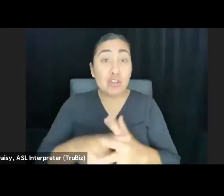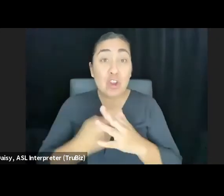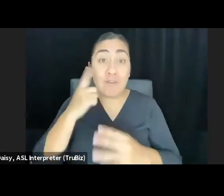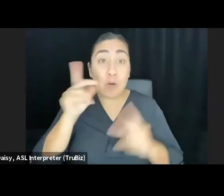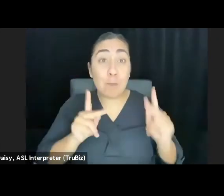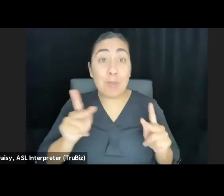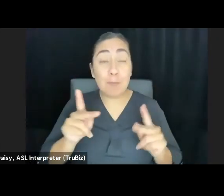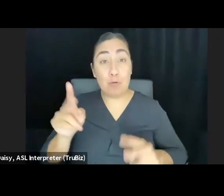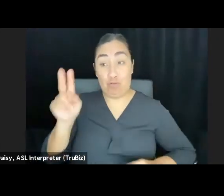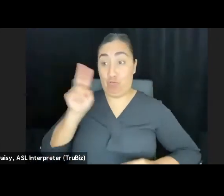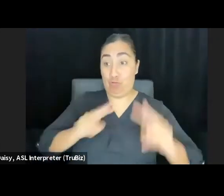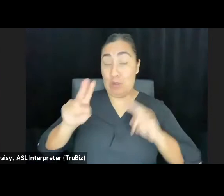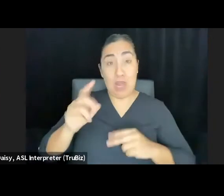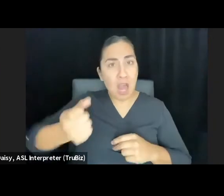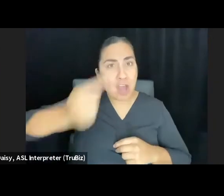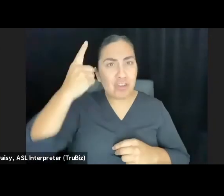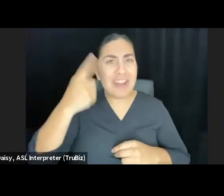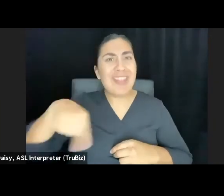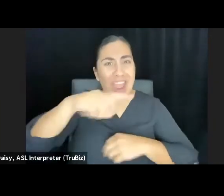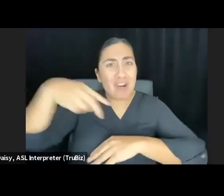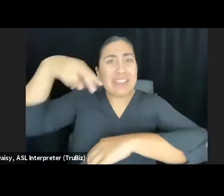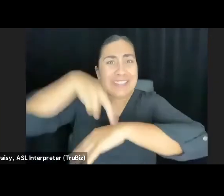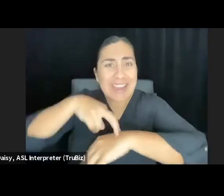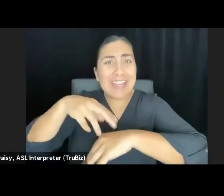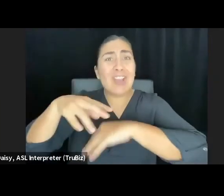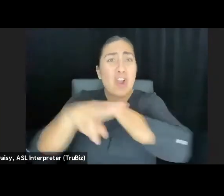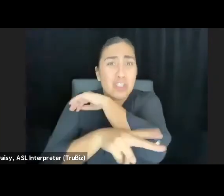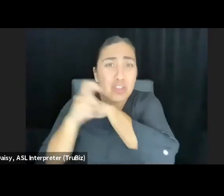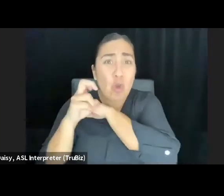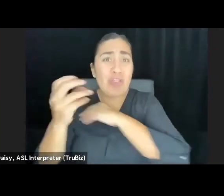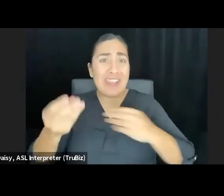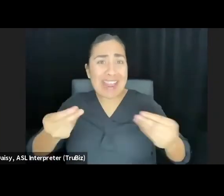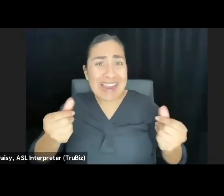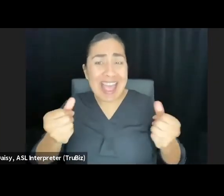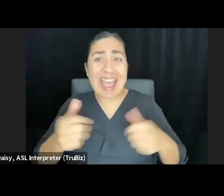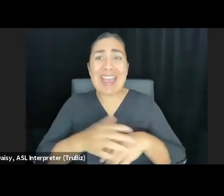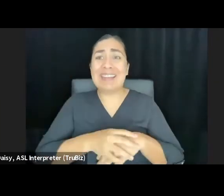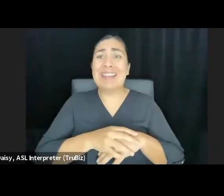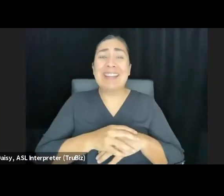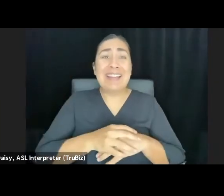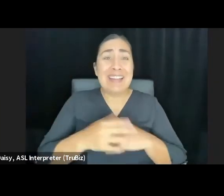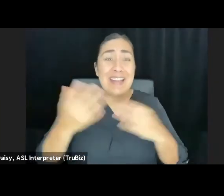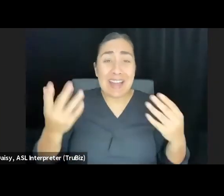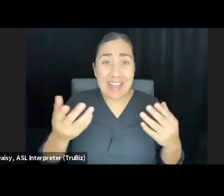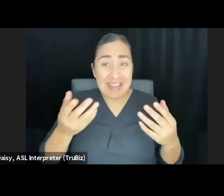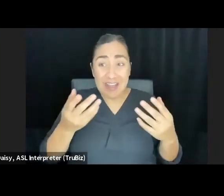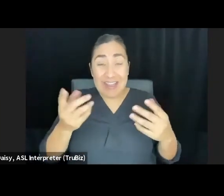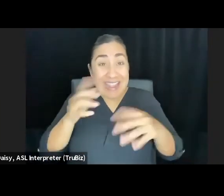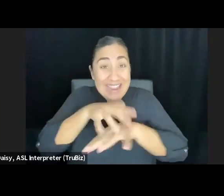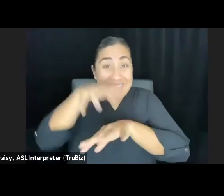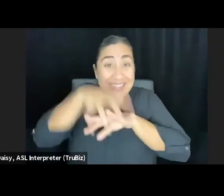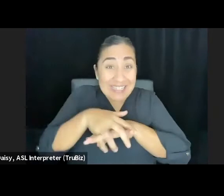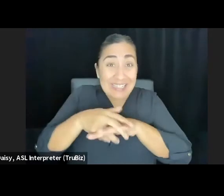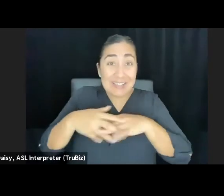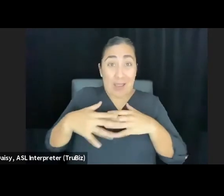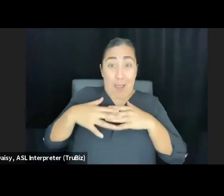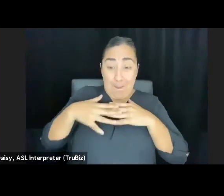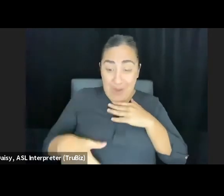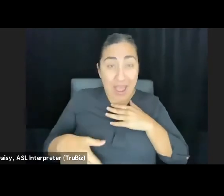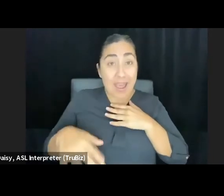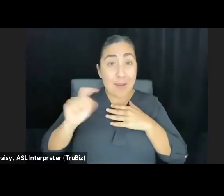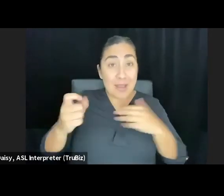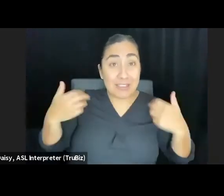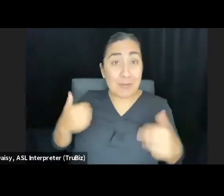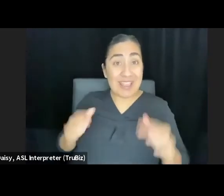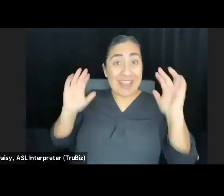on stolen land, they are standing on unceded land, that Indigenous blood had to be given for you to stand on that land today. And